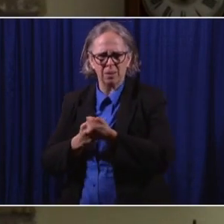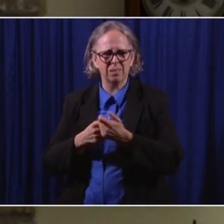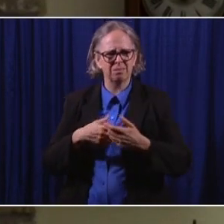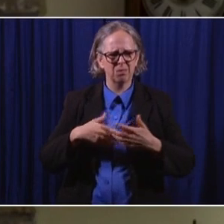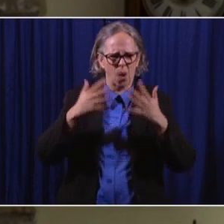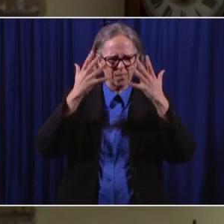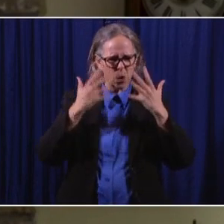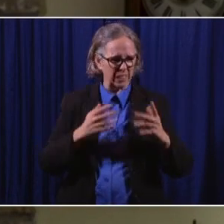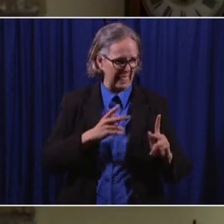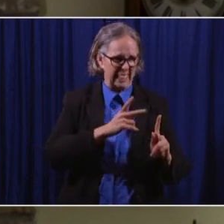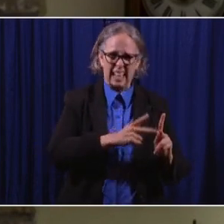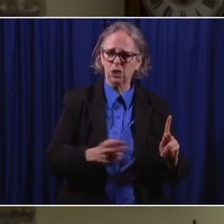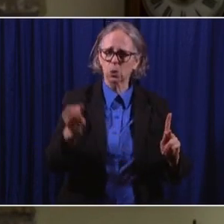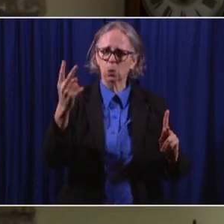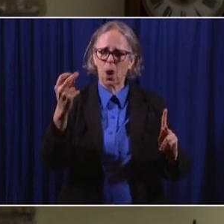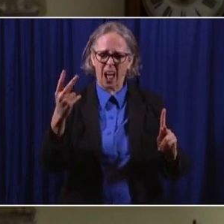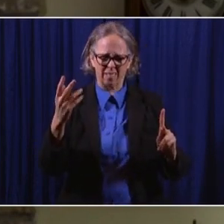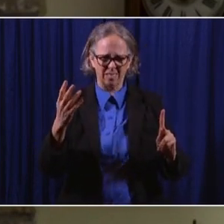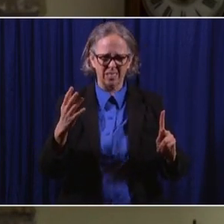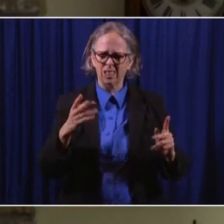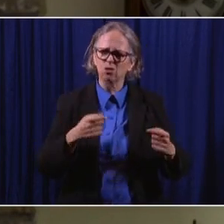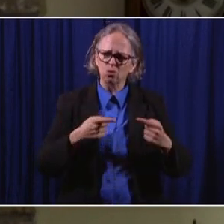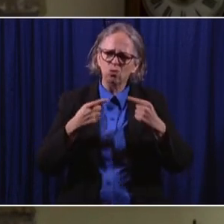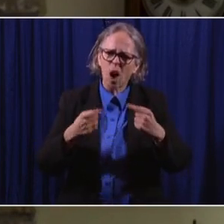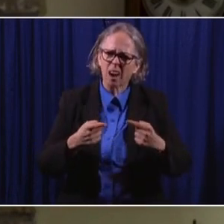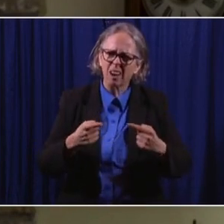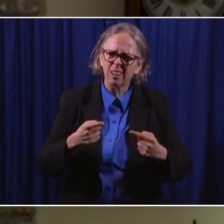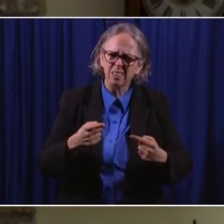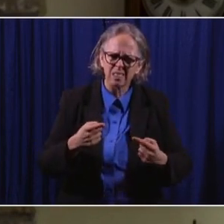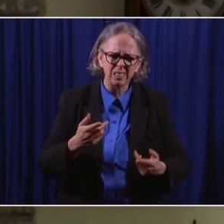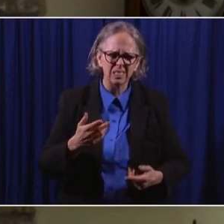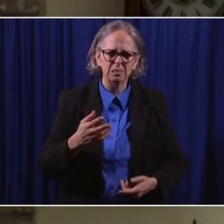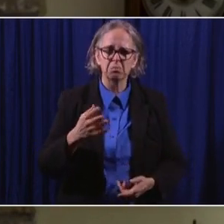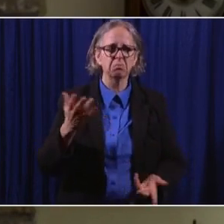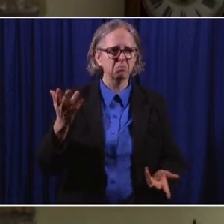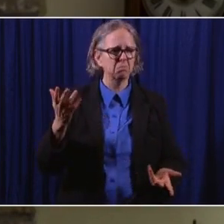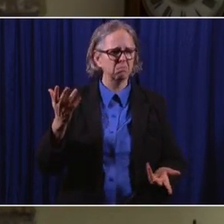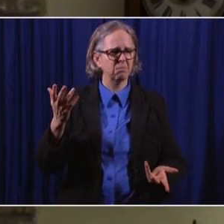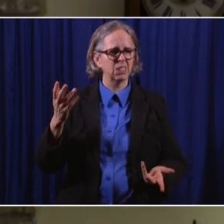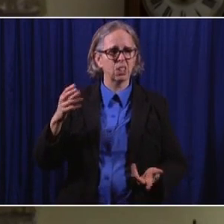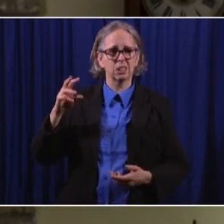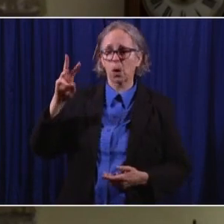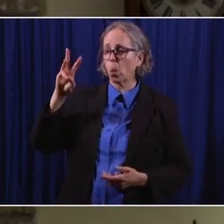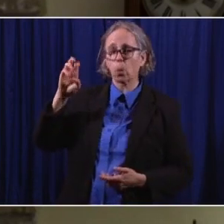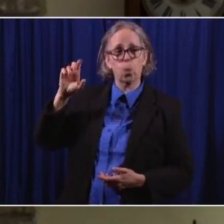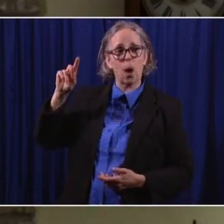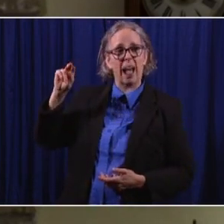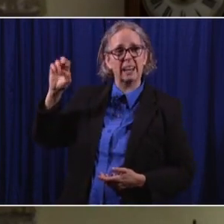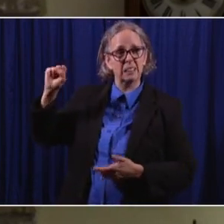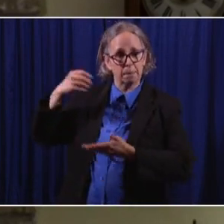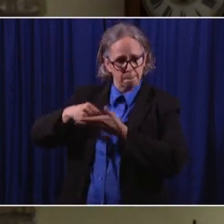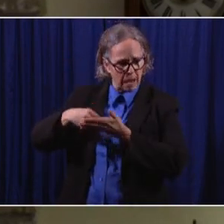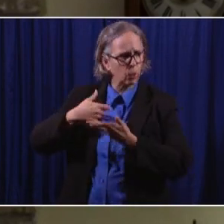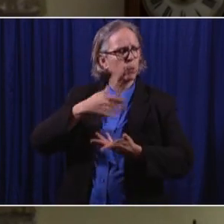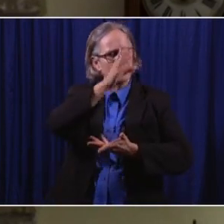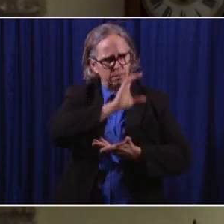wellness dollars that the legislature set aside. We work with the legislature, and they did